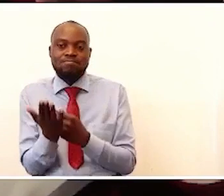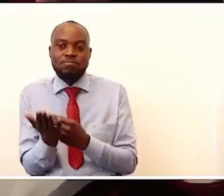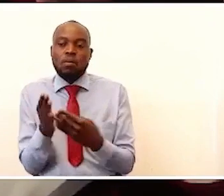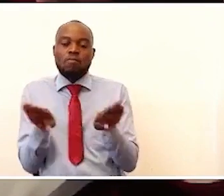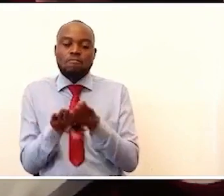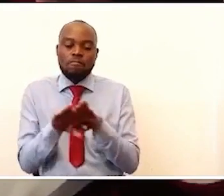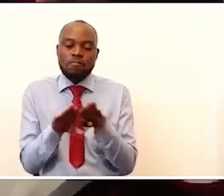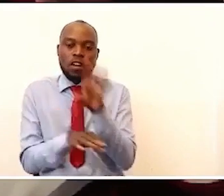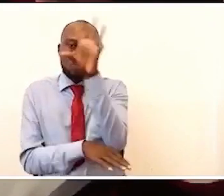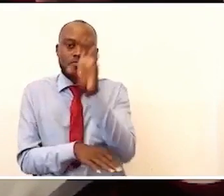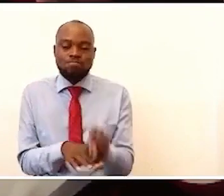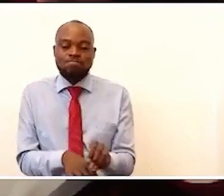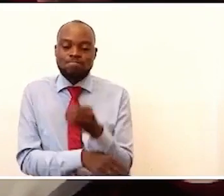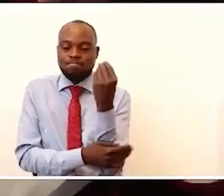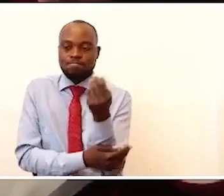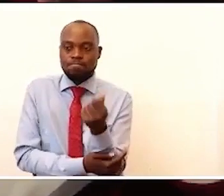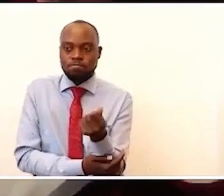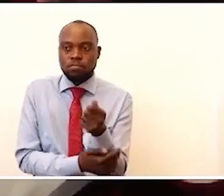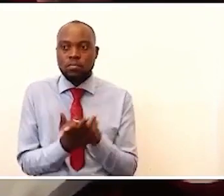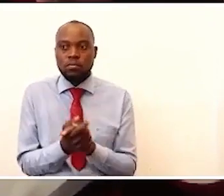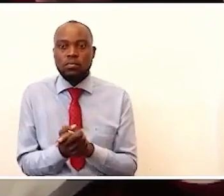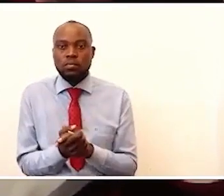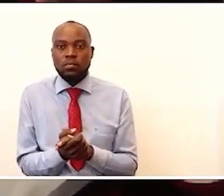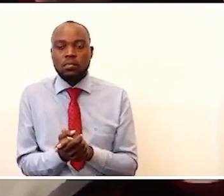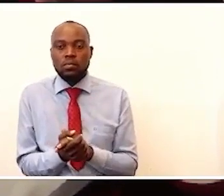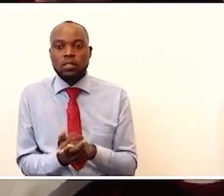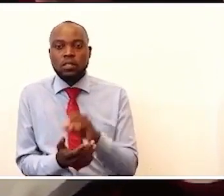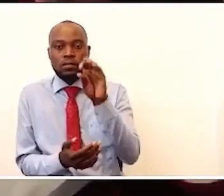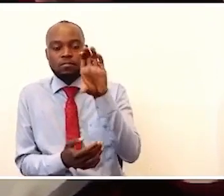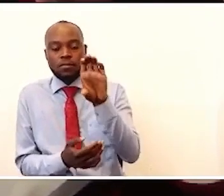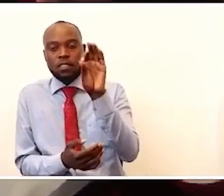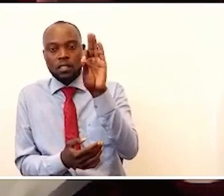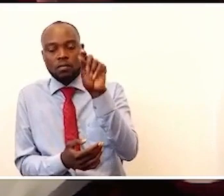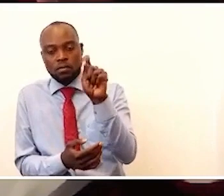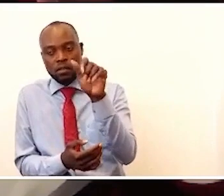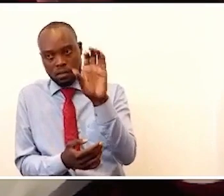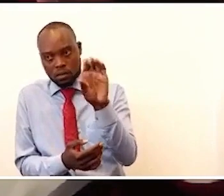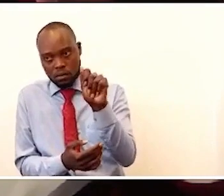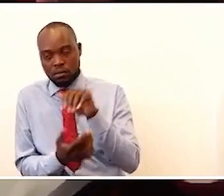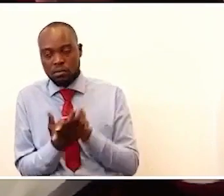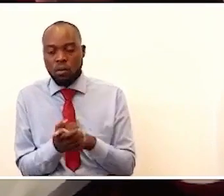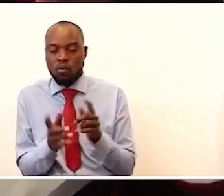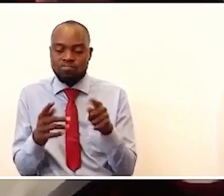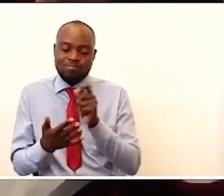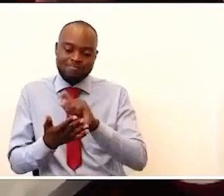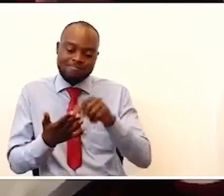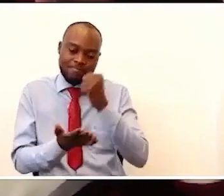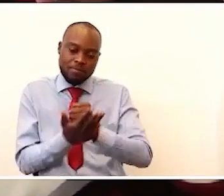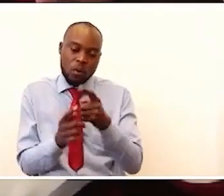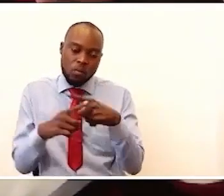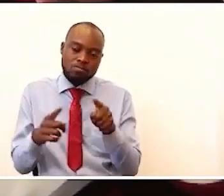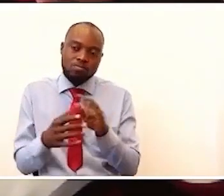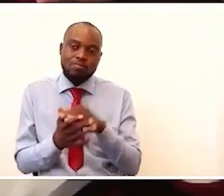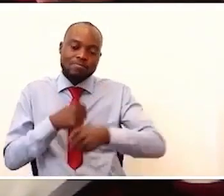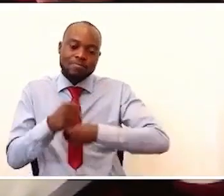African financial architecture. And yet when you look at the AFCFTA, between the signing of the agreement and entry into force, it took just about a